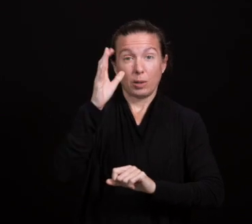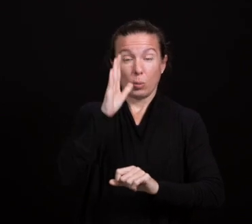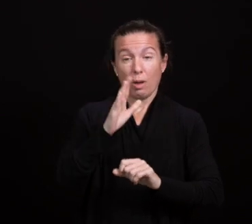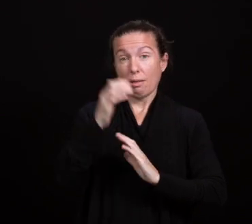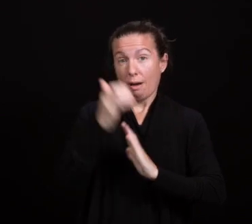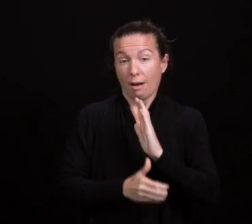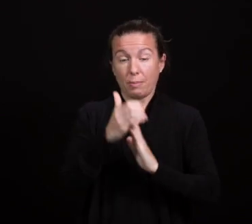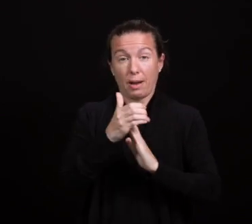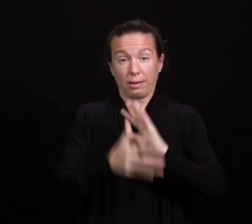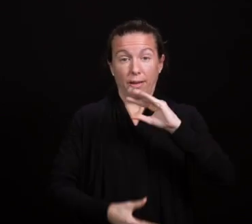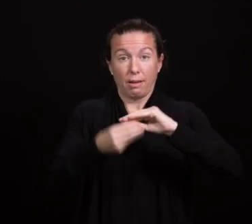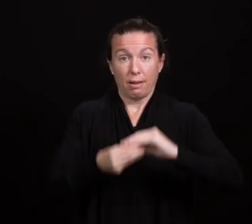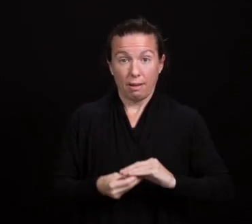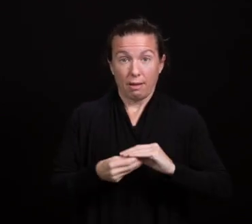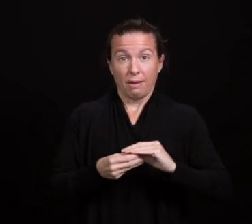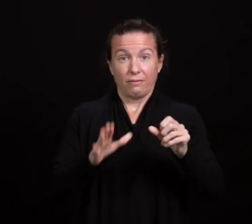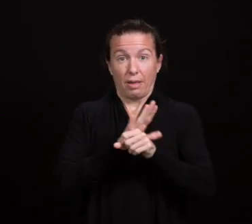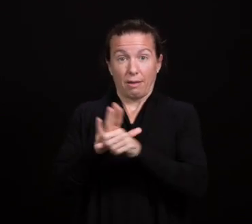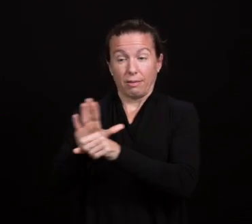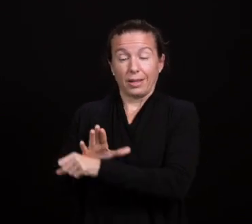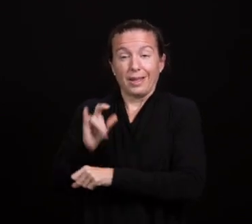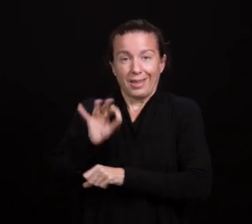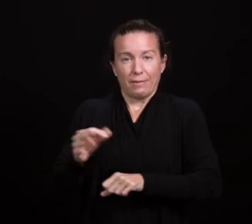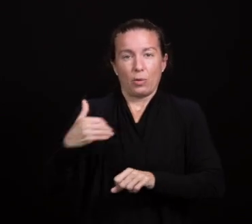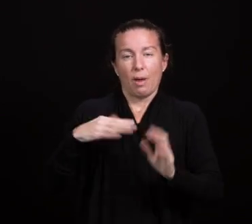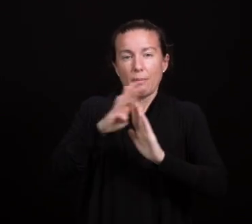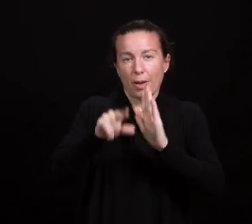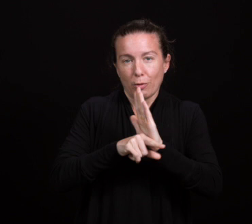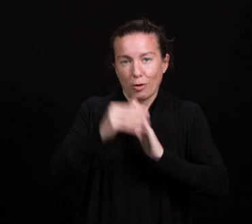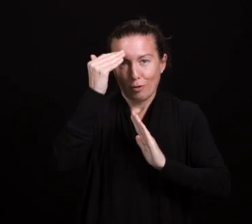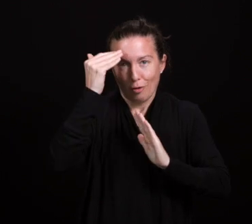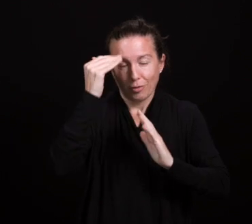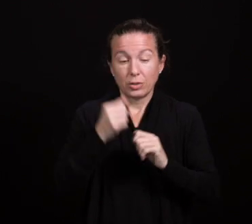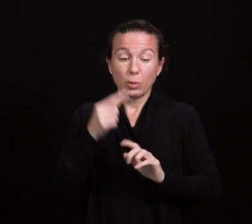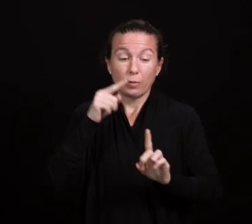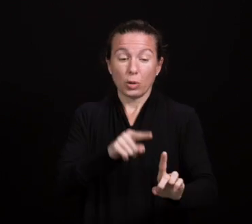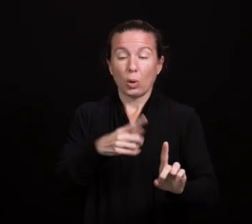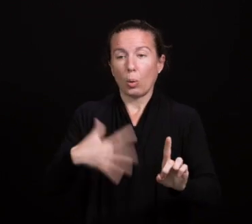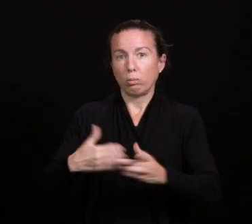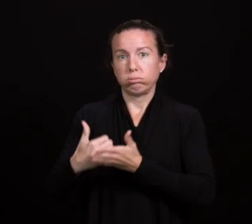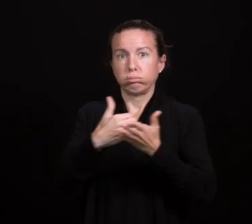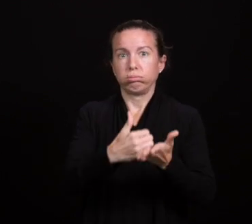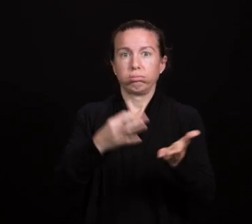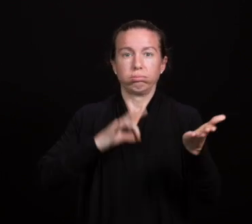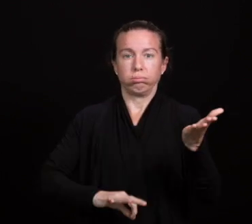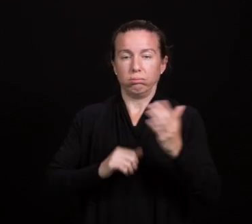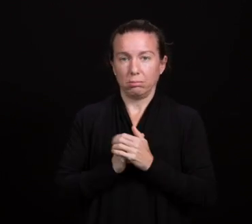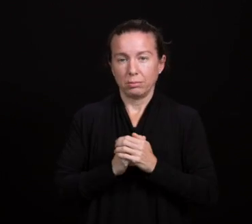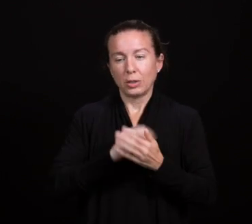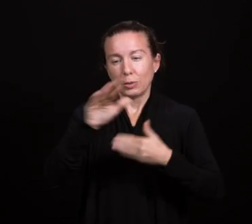it's helped because it's filling in those gaps for her. I learned cued speech. I'm not that great at